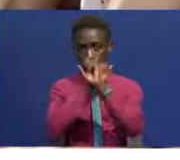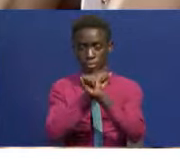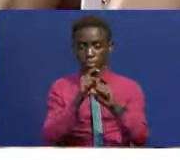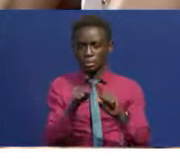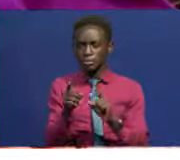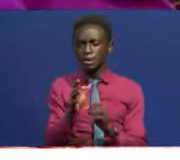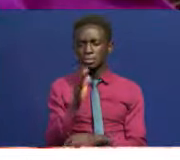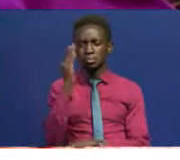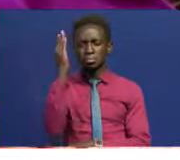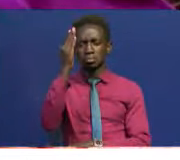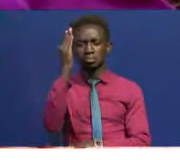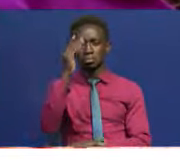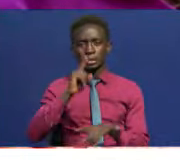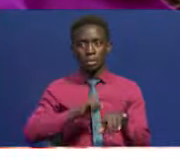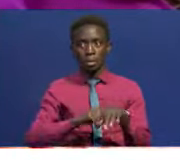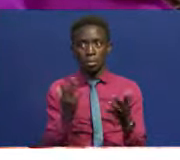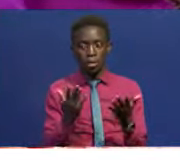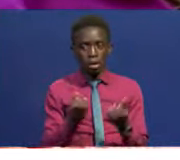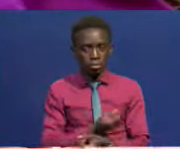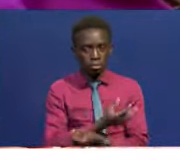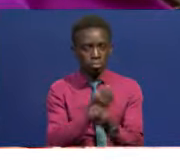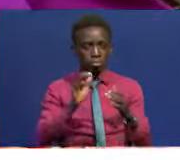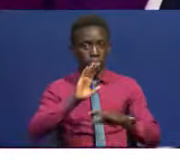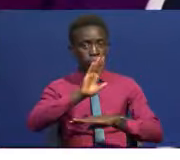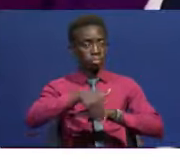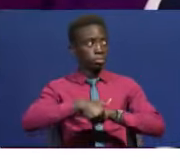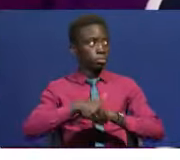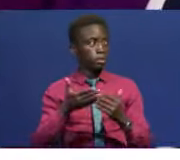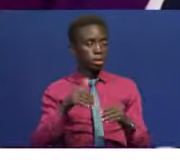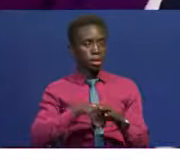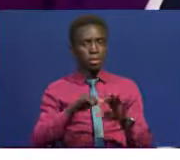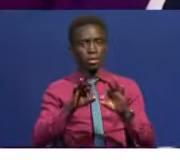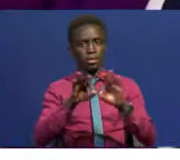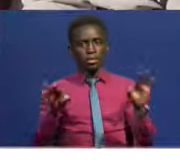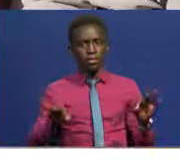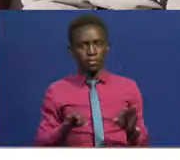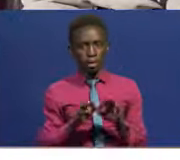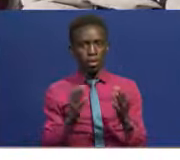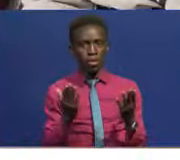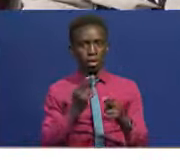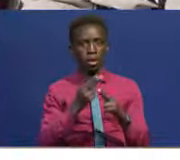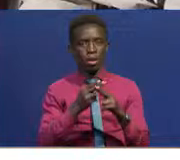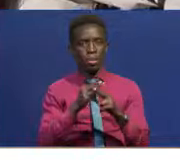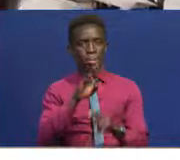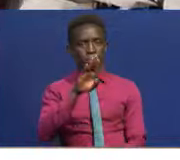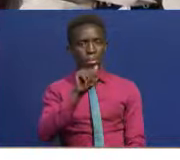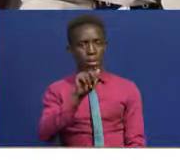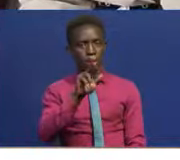sanitary towels distribution exercise at the Uwanja wa Baraza Park.